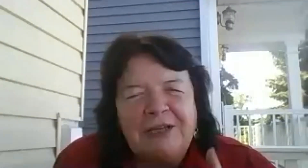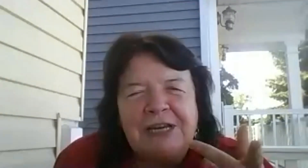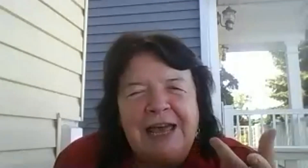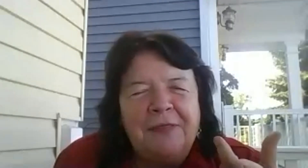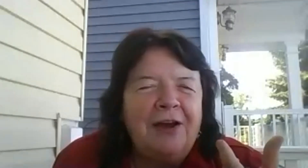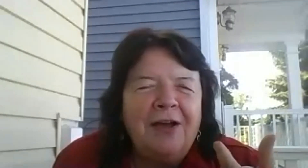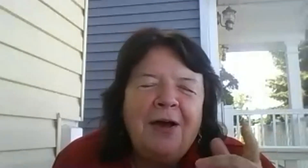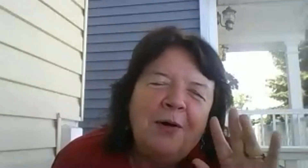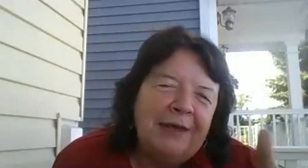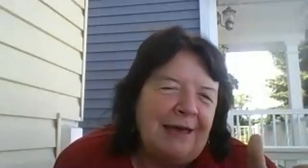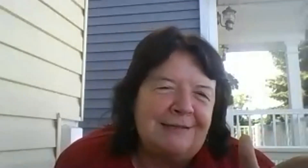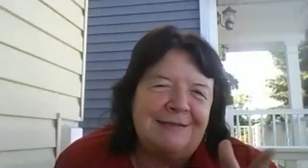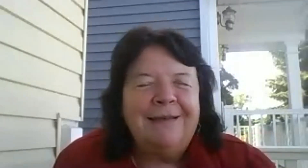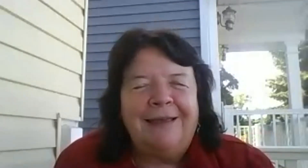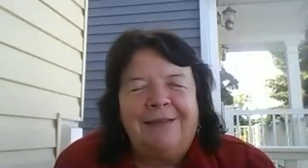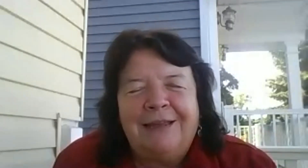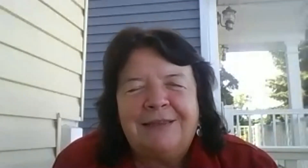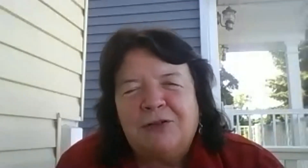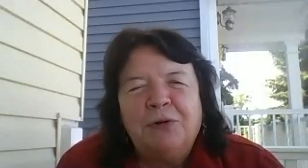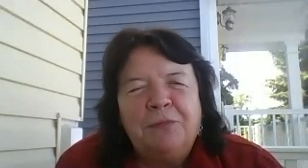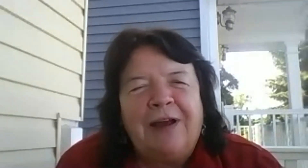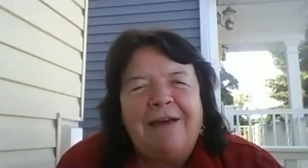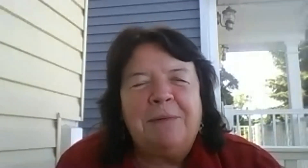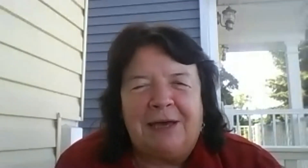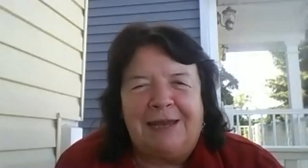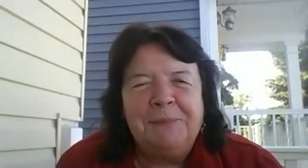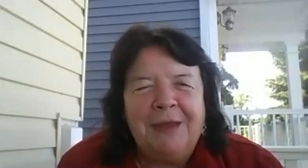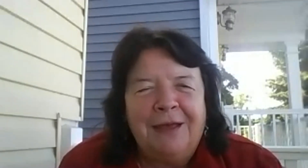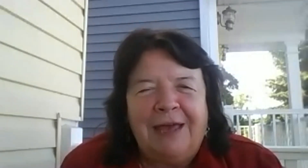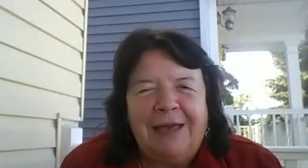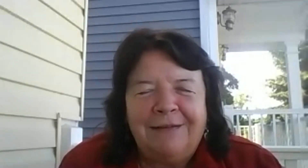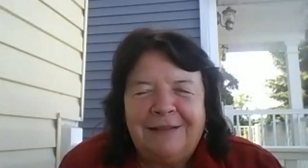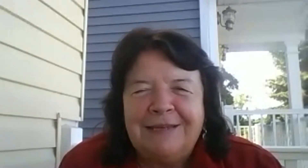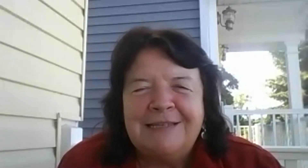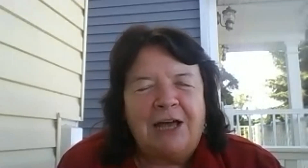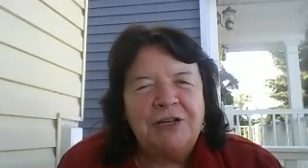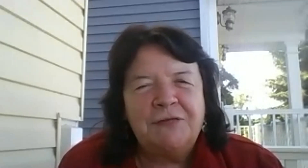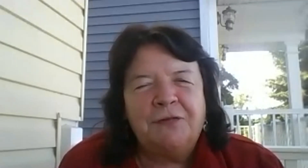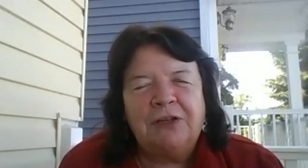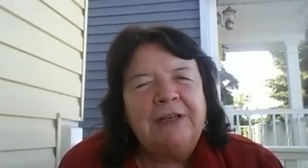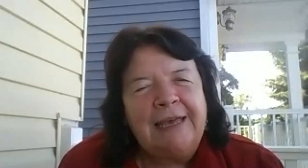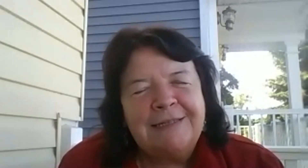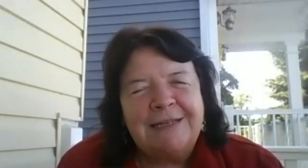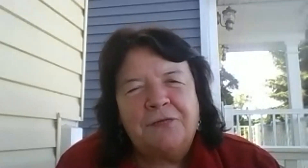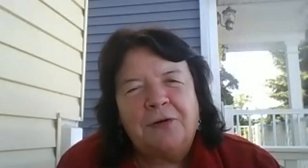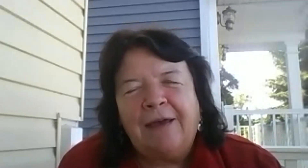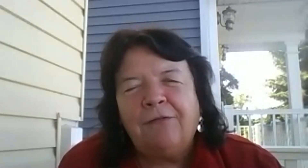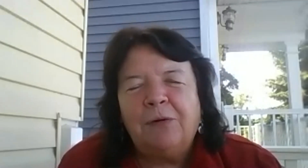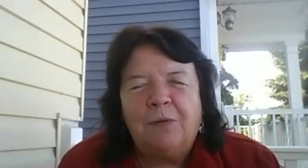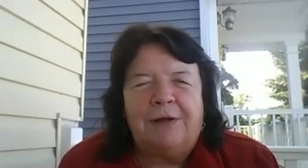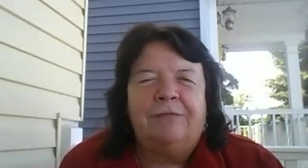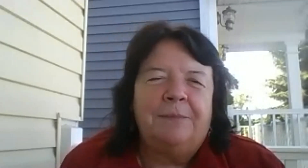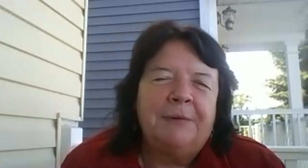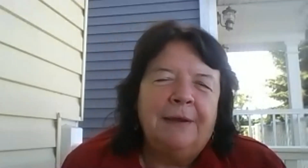Question out there? Oh yes, there's room for everybody. Okay, this is not just for little kids, it's for